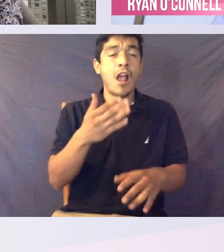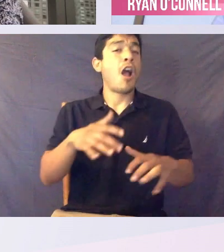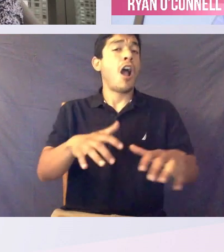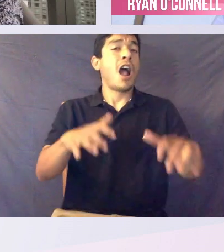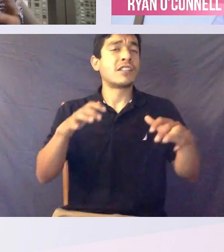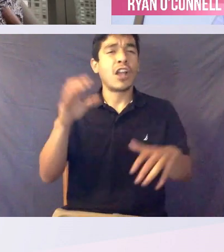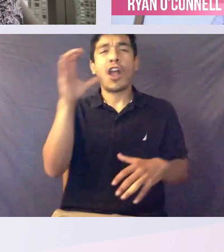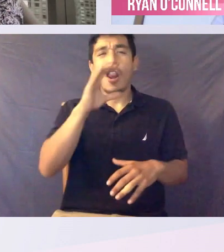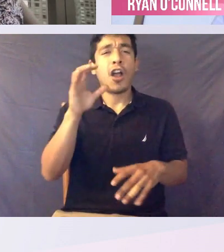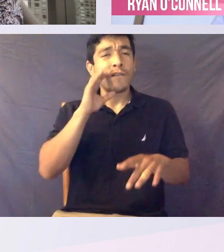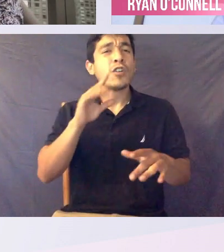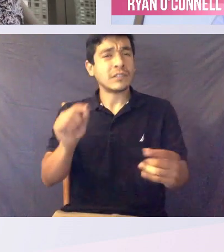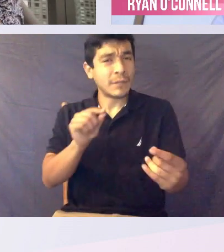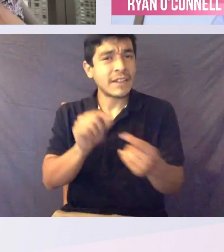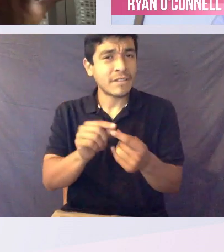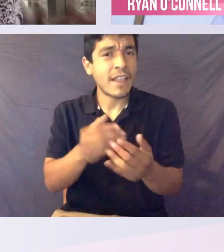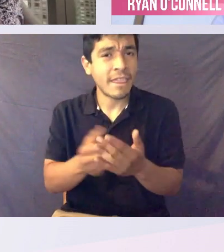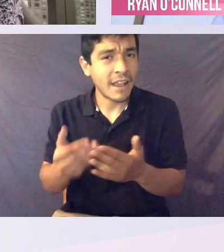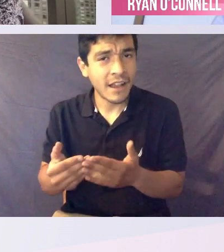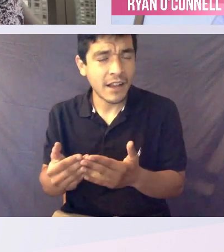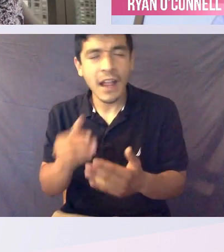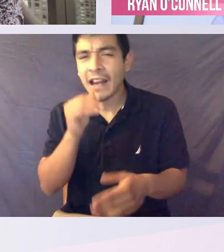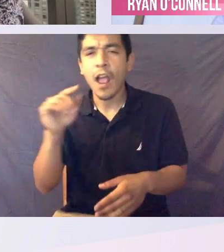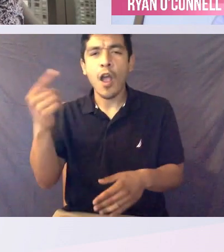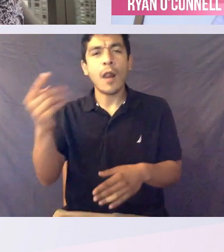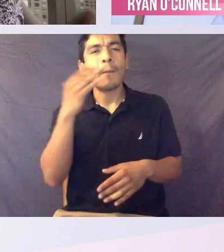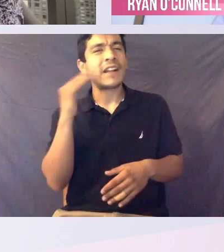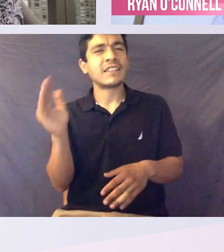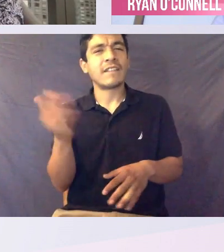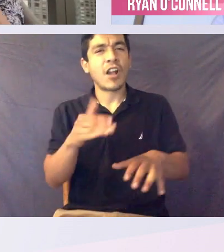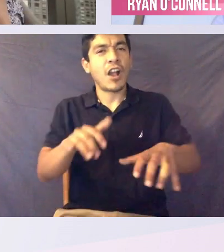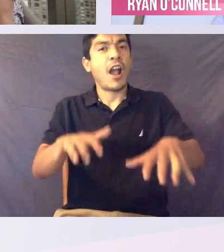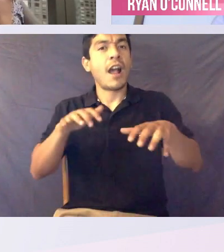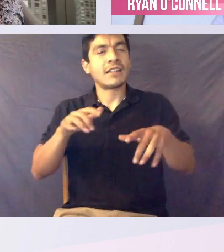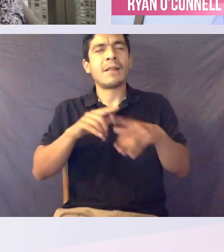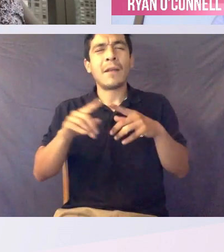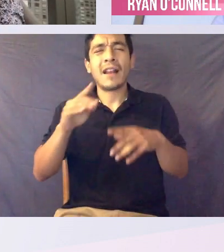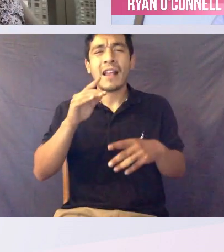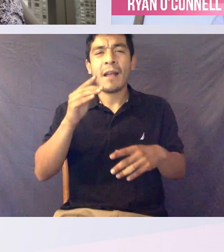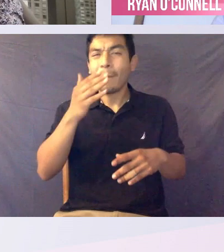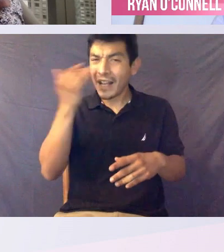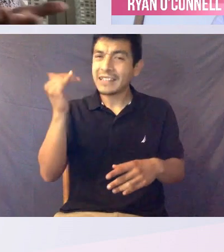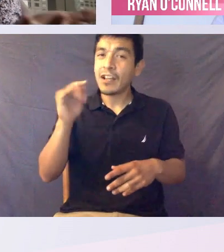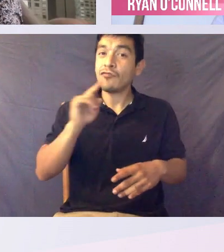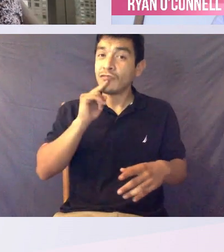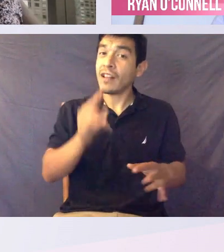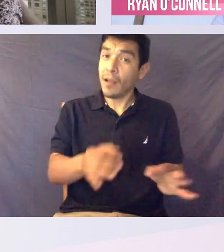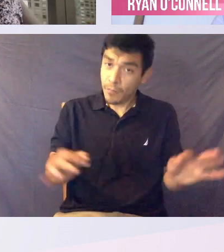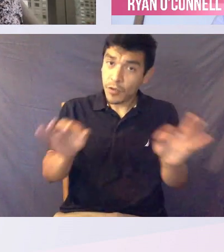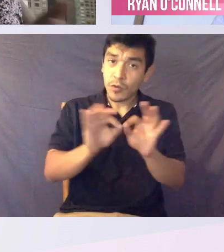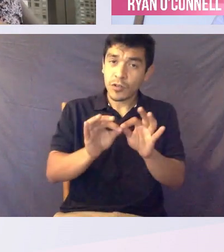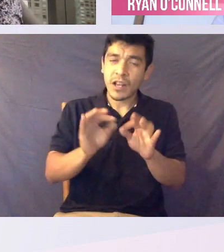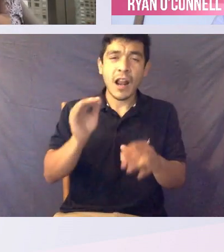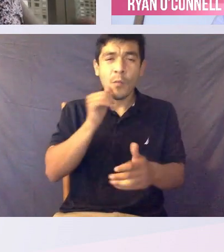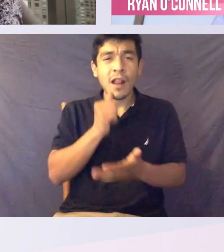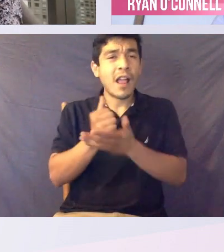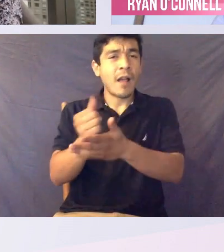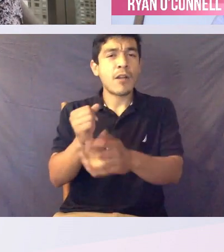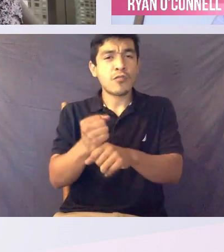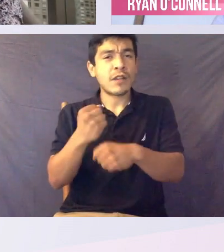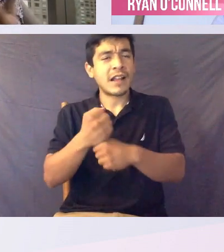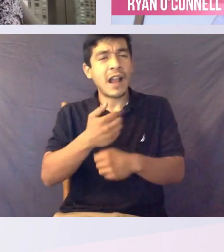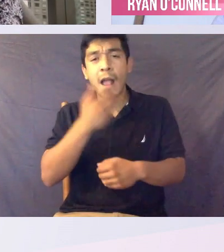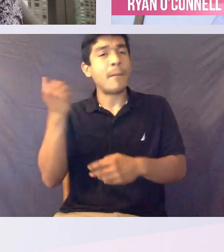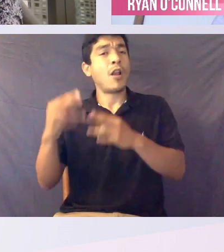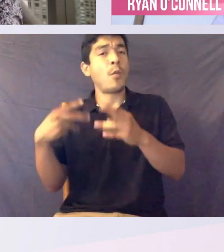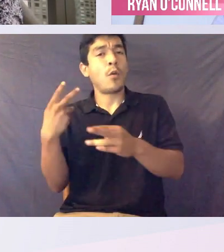more interesting, but beyond that, it matters, you know, that it's going to help create a world that is more